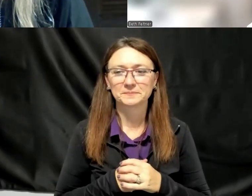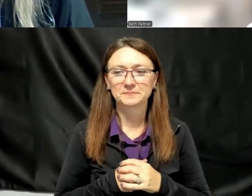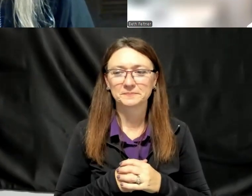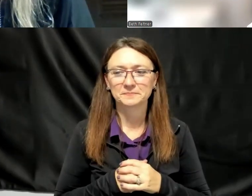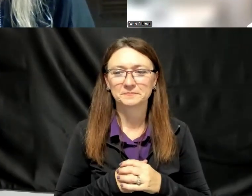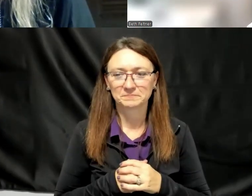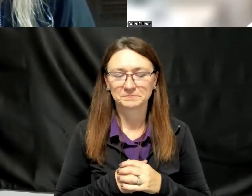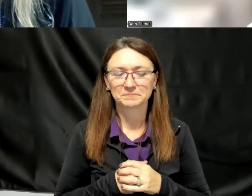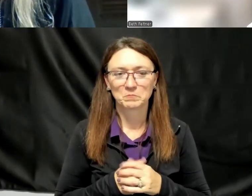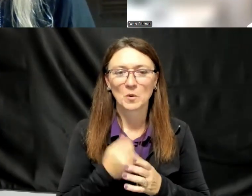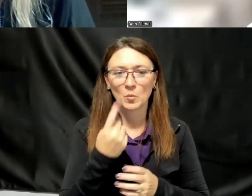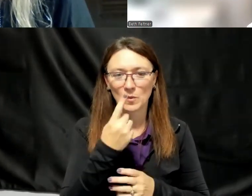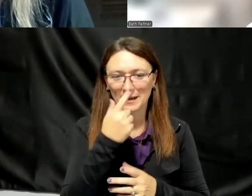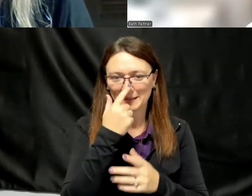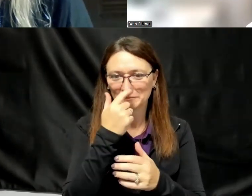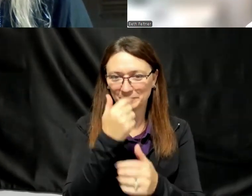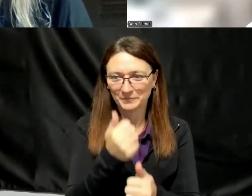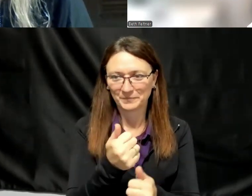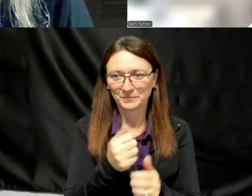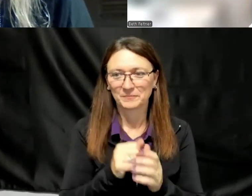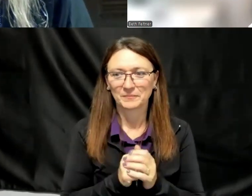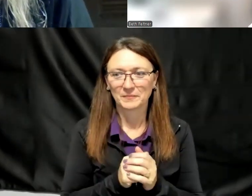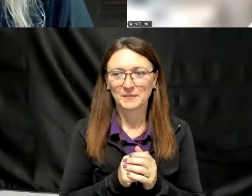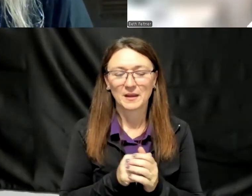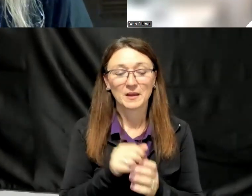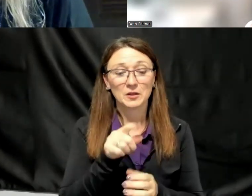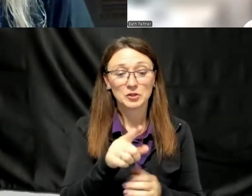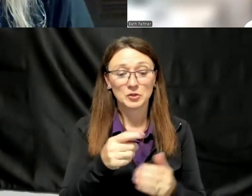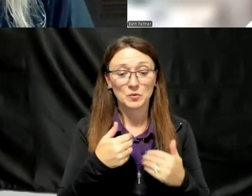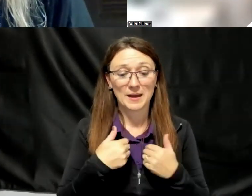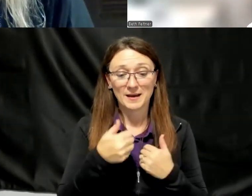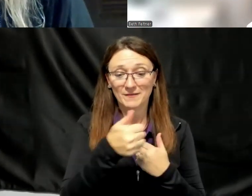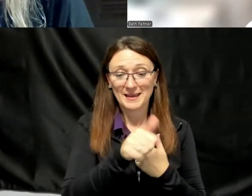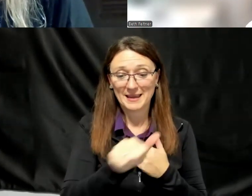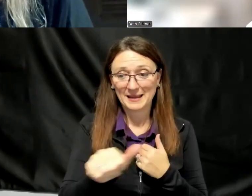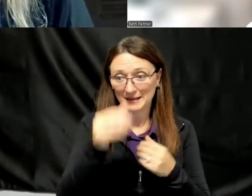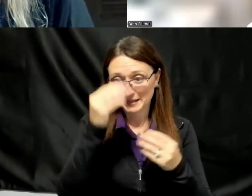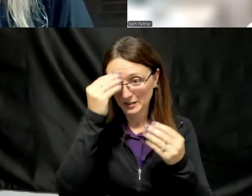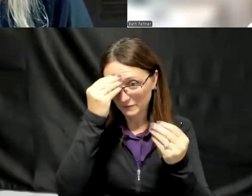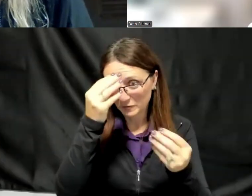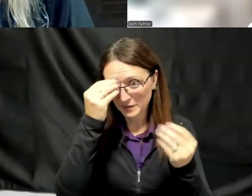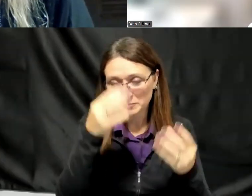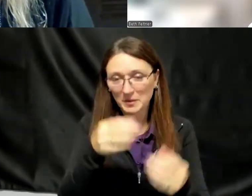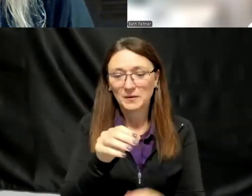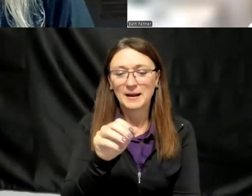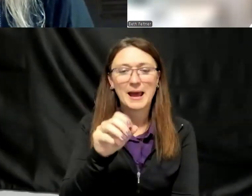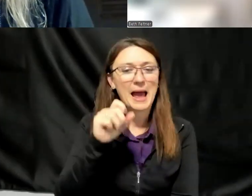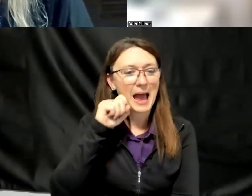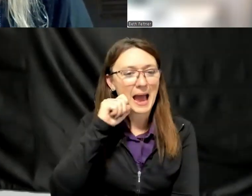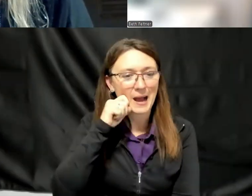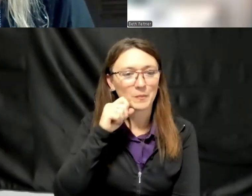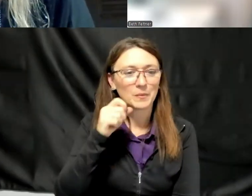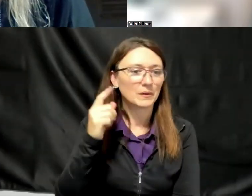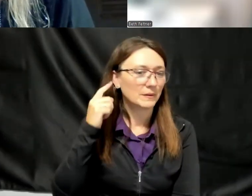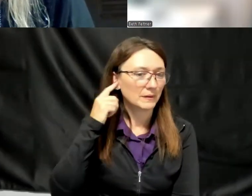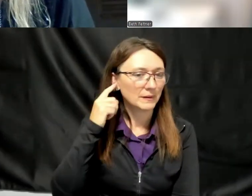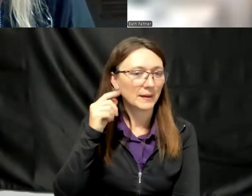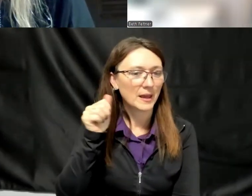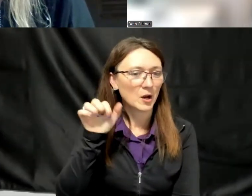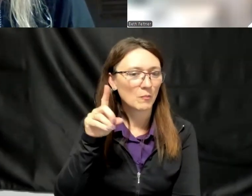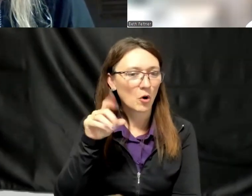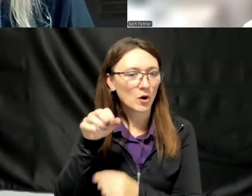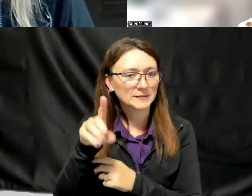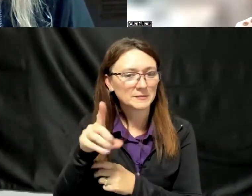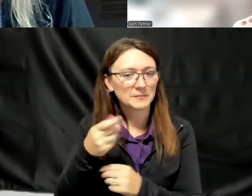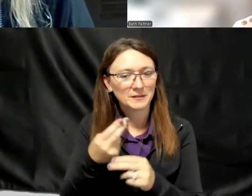Yeah, one interesting one is, do you have any info about Apple AirPods being approved for hearing aid use in